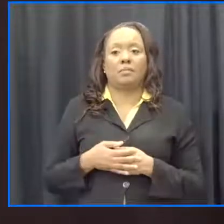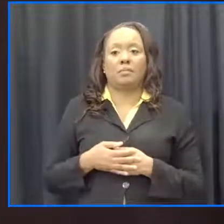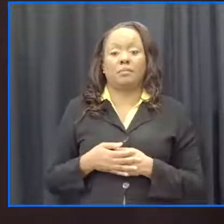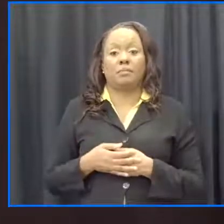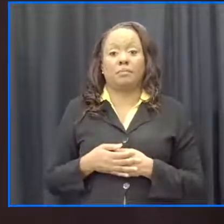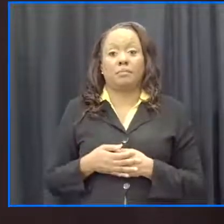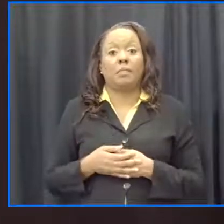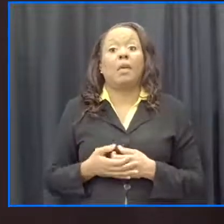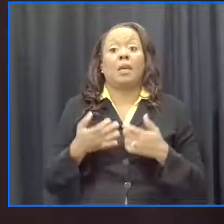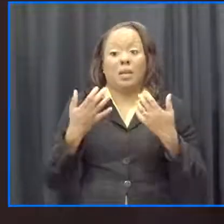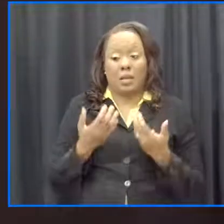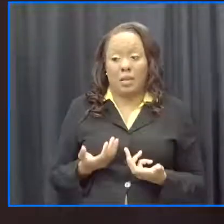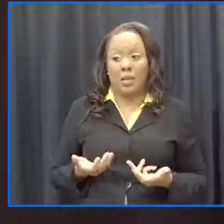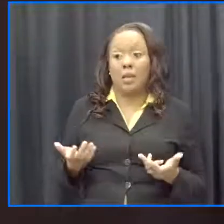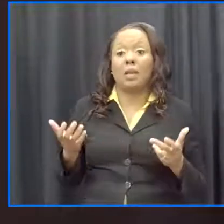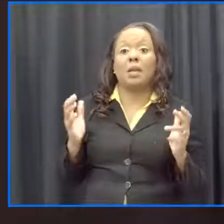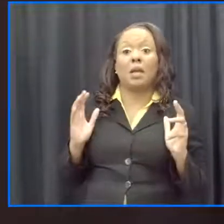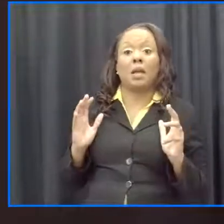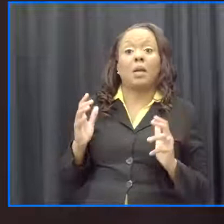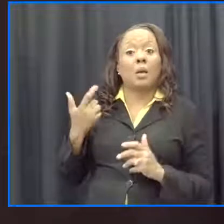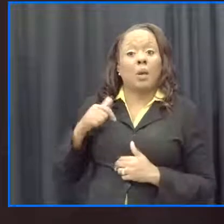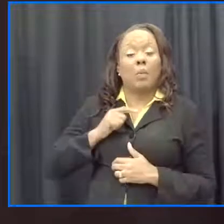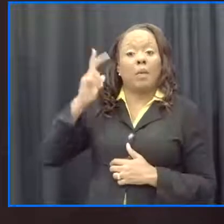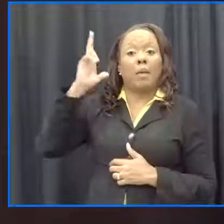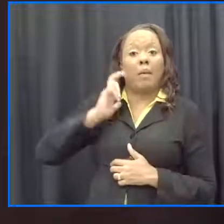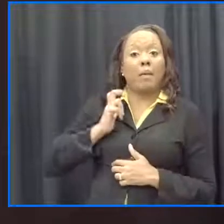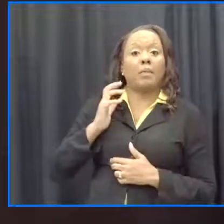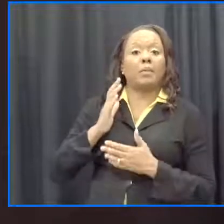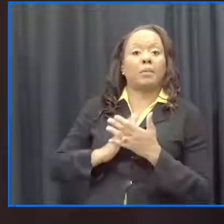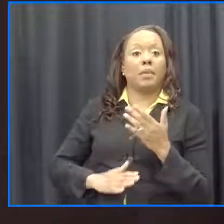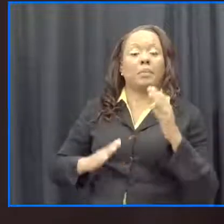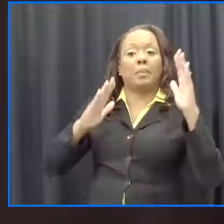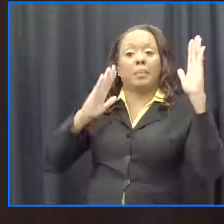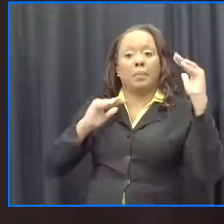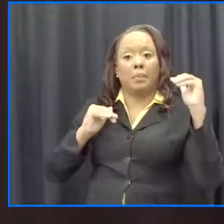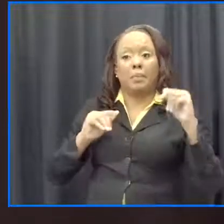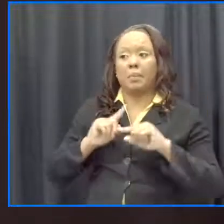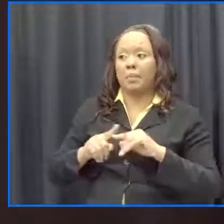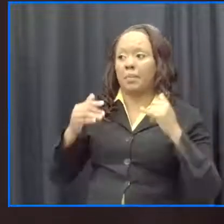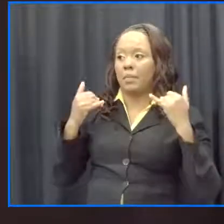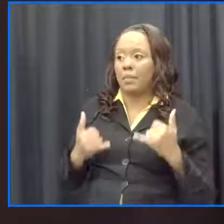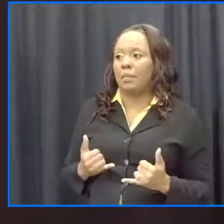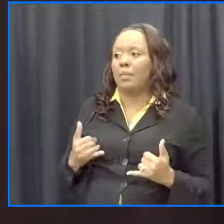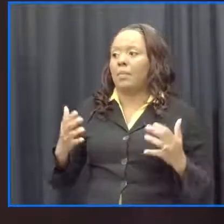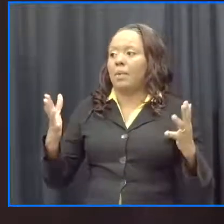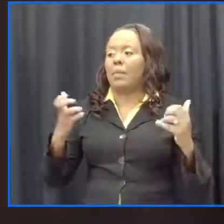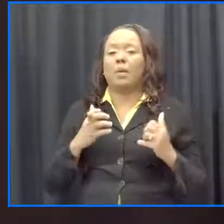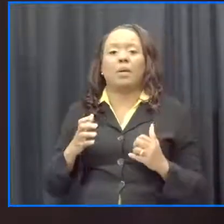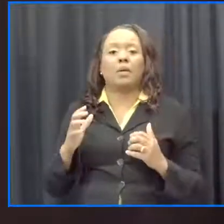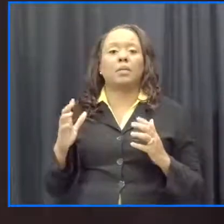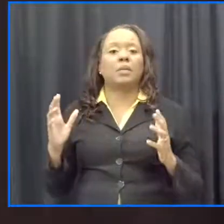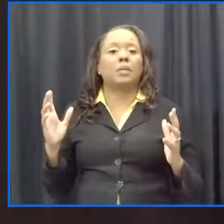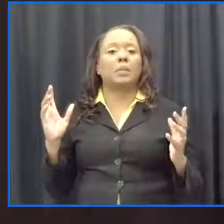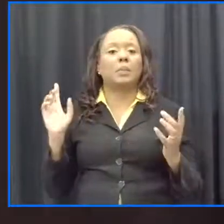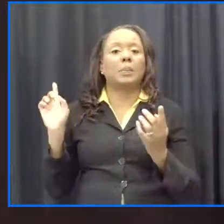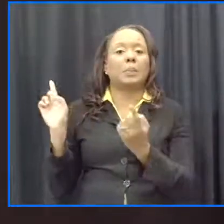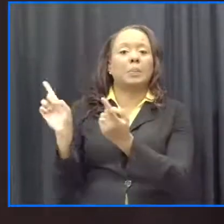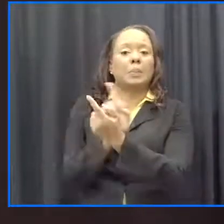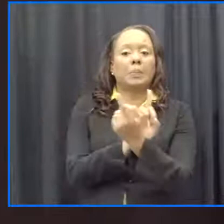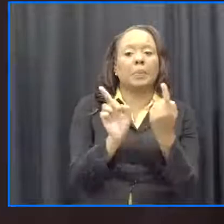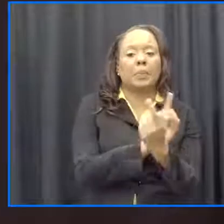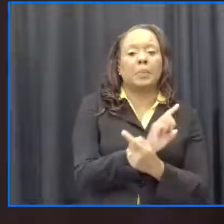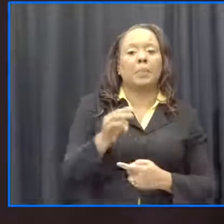having heard from the Attorney General some of the expectations for the Commission, it is time for us to meet its